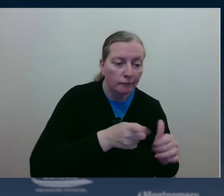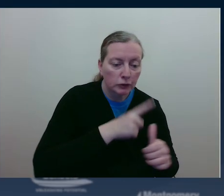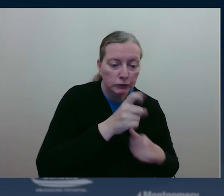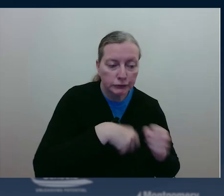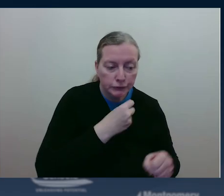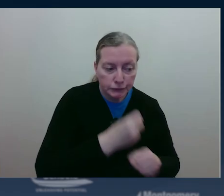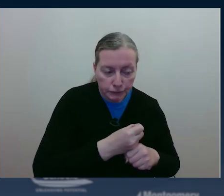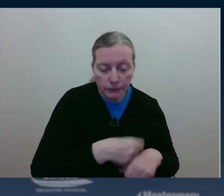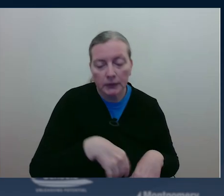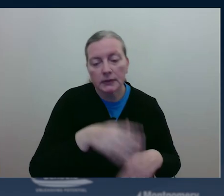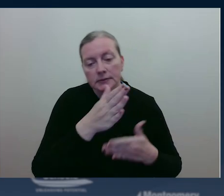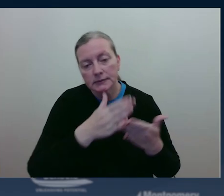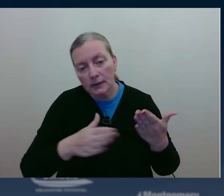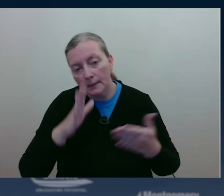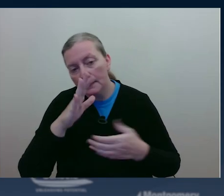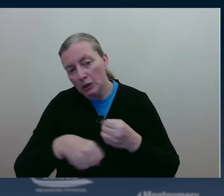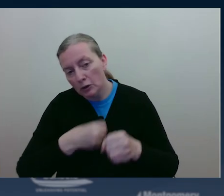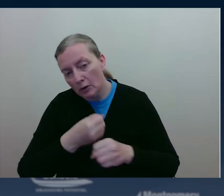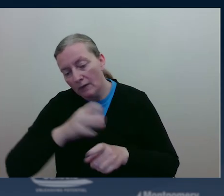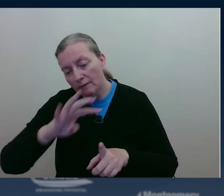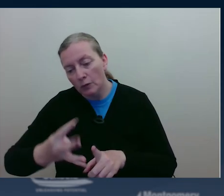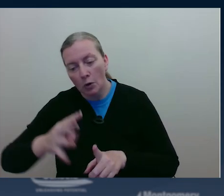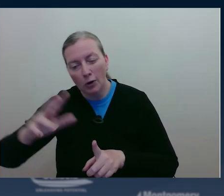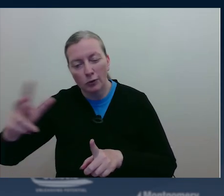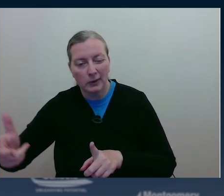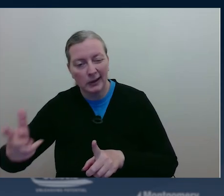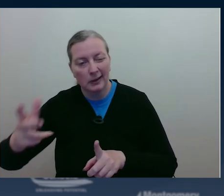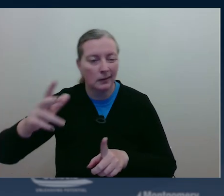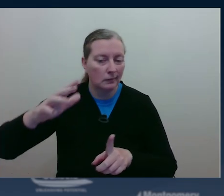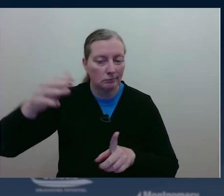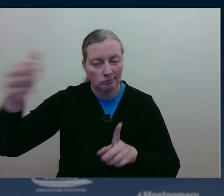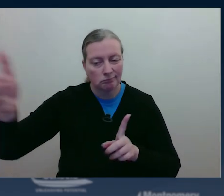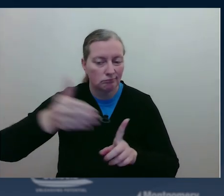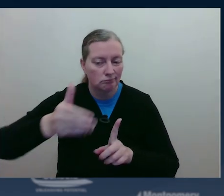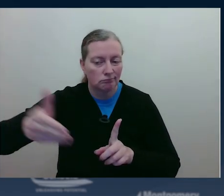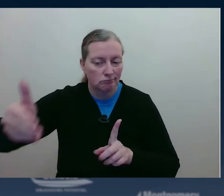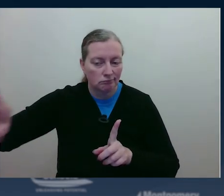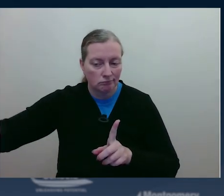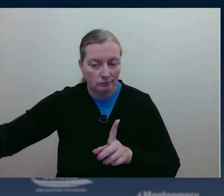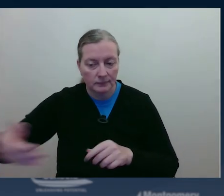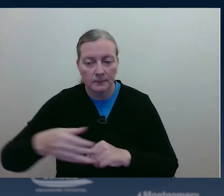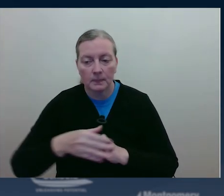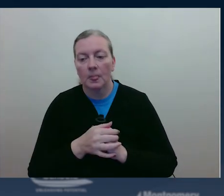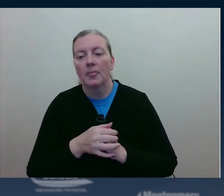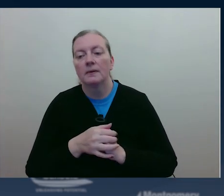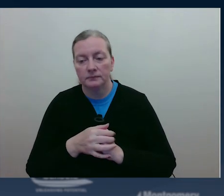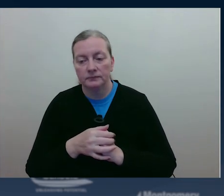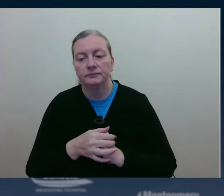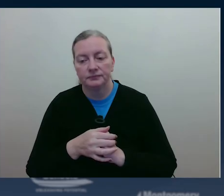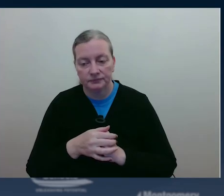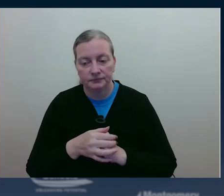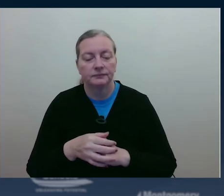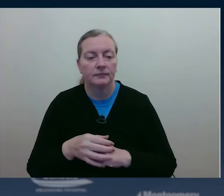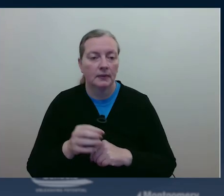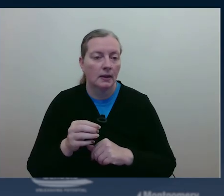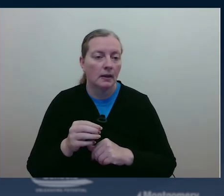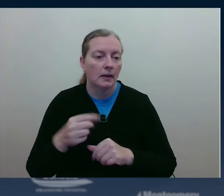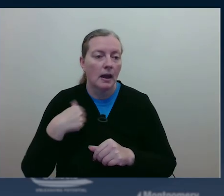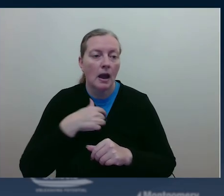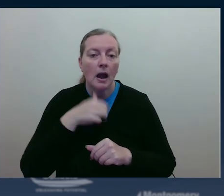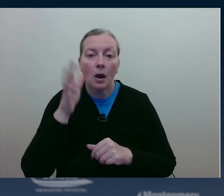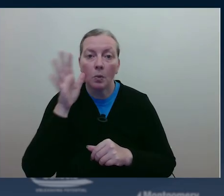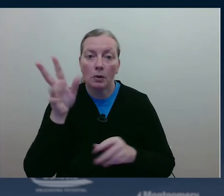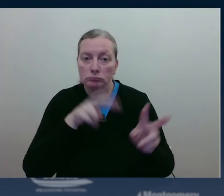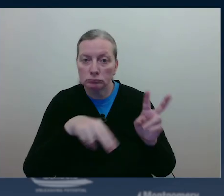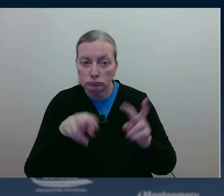year 2, year 3, etc. But I'll quickly go through a few of these metrics. So we want to look at enrollment